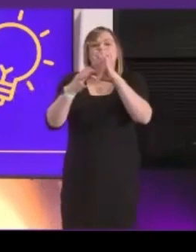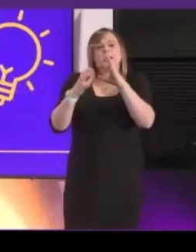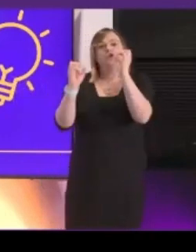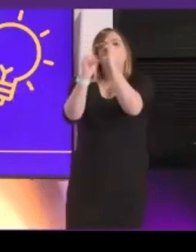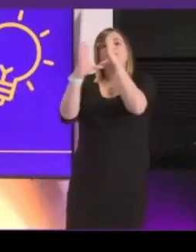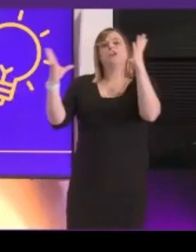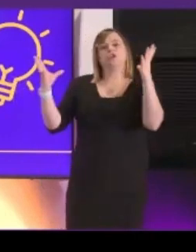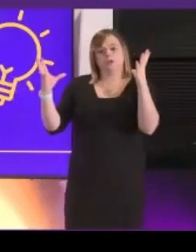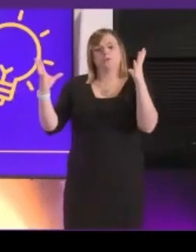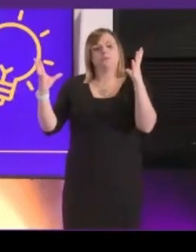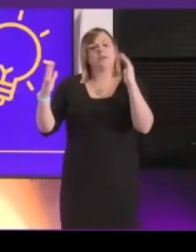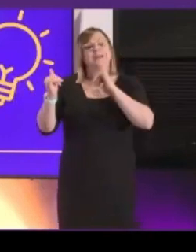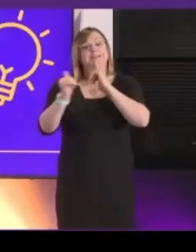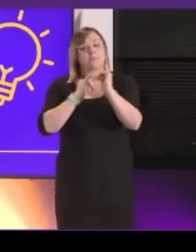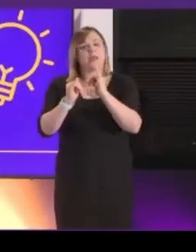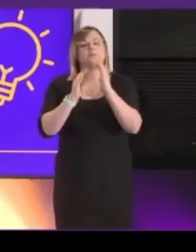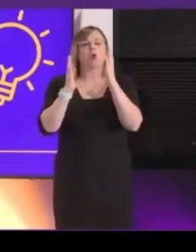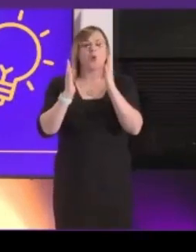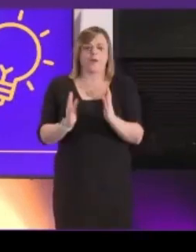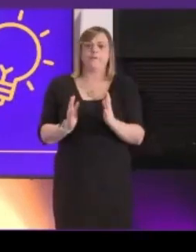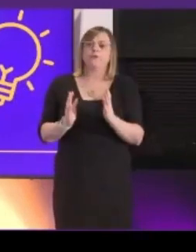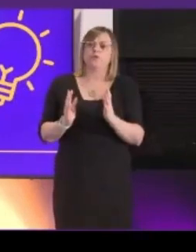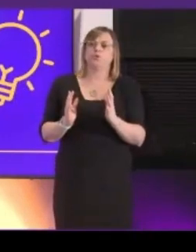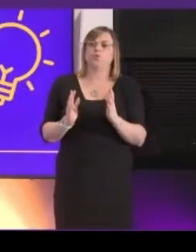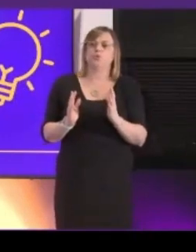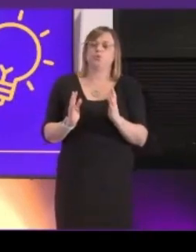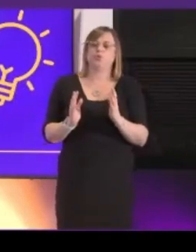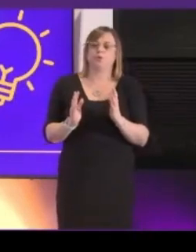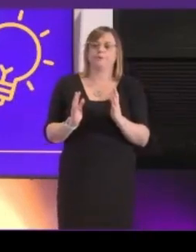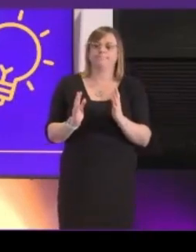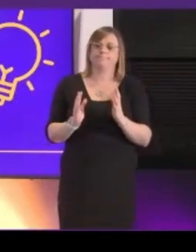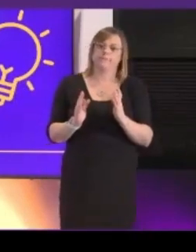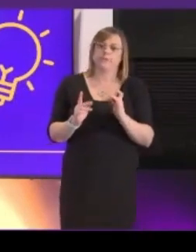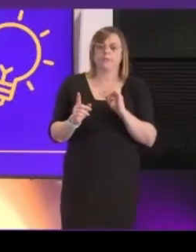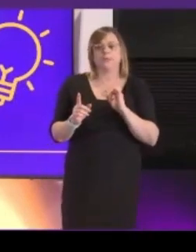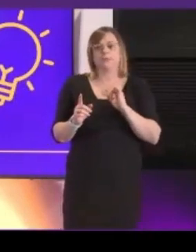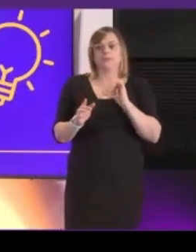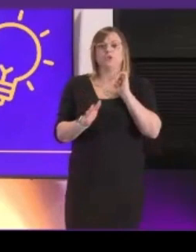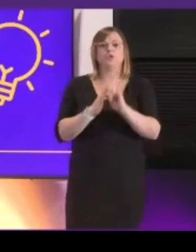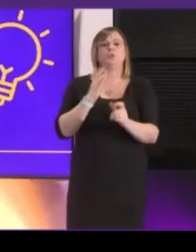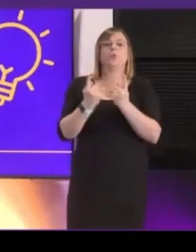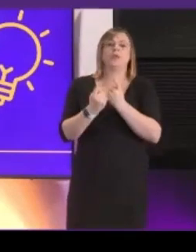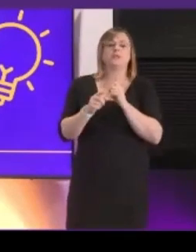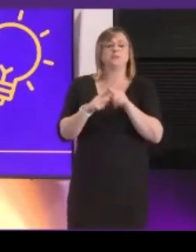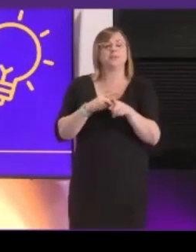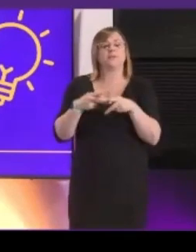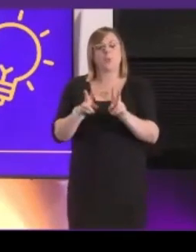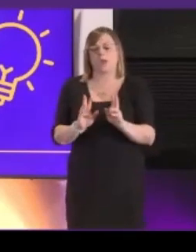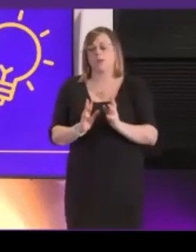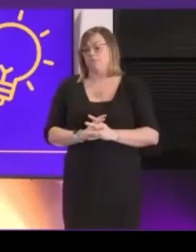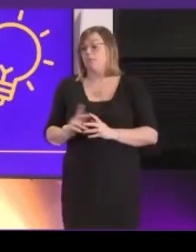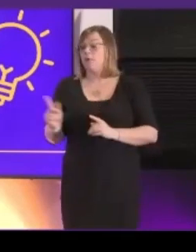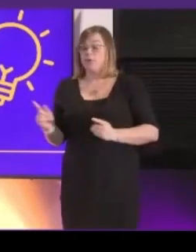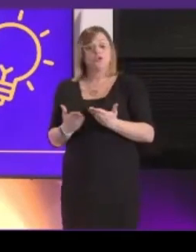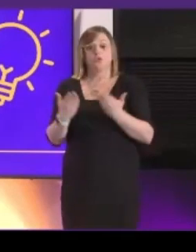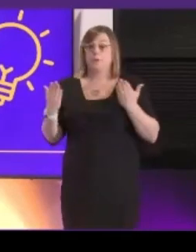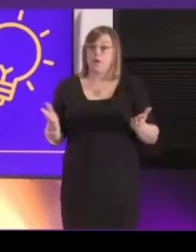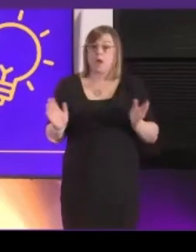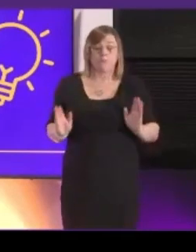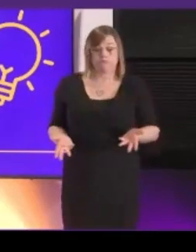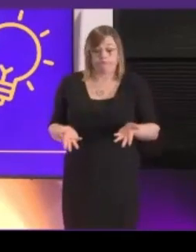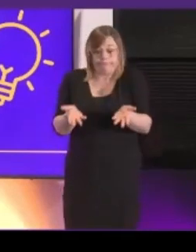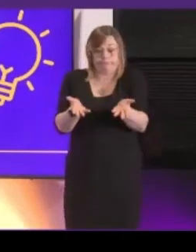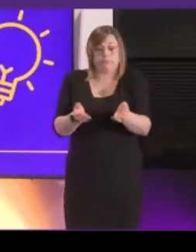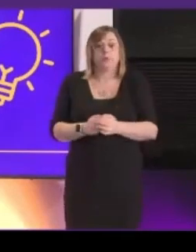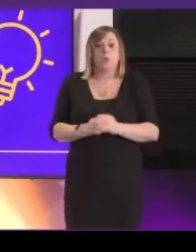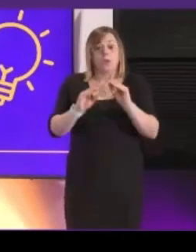and sometimes you do have to come at people where it hurts, don't you, to really... And to be fair, look, we gave people training, right?